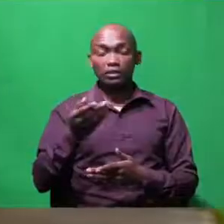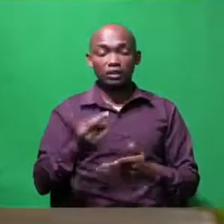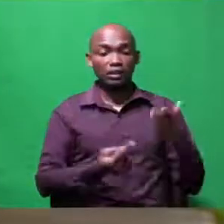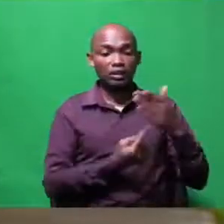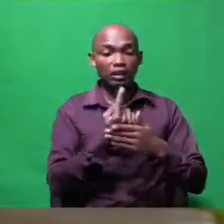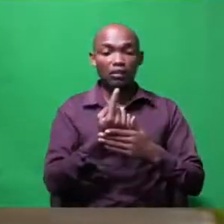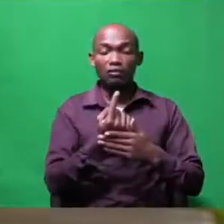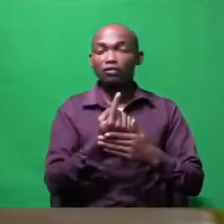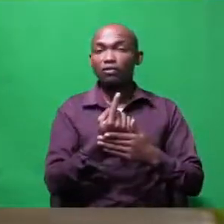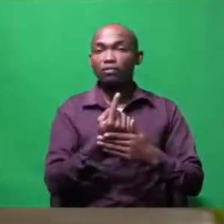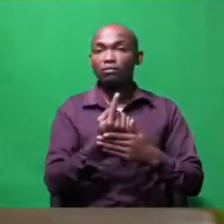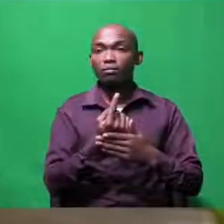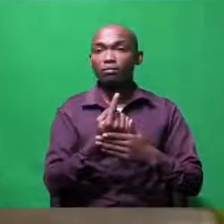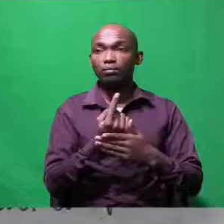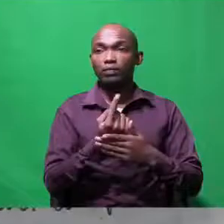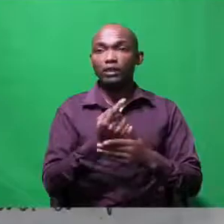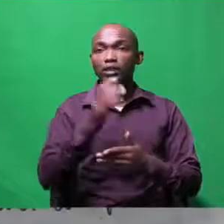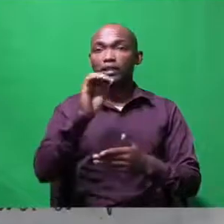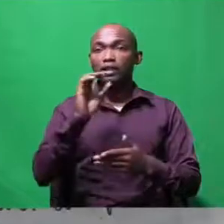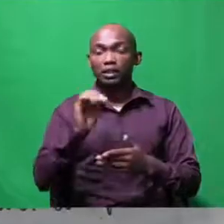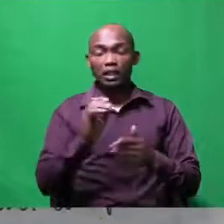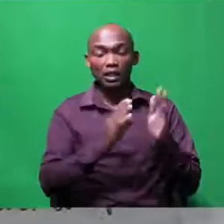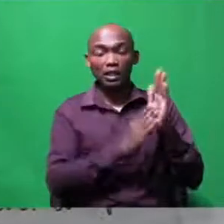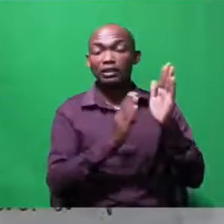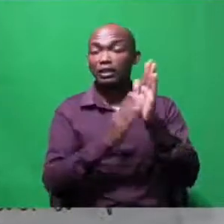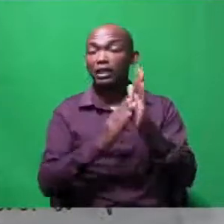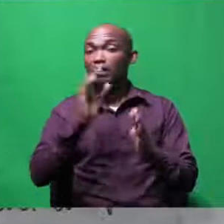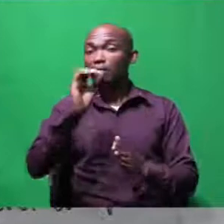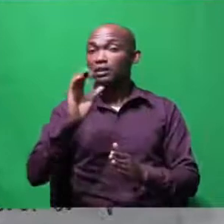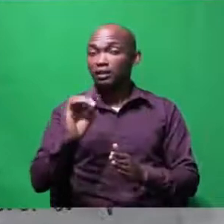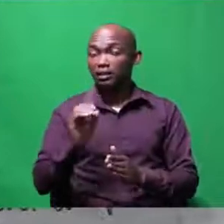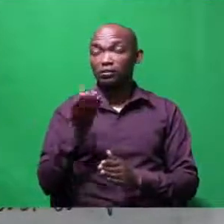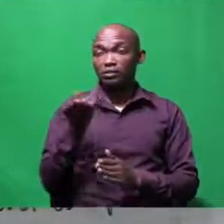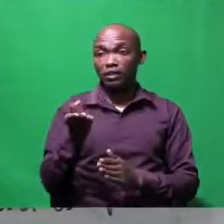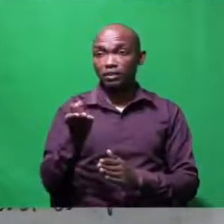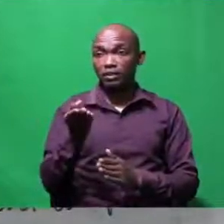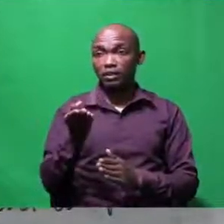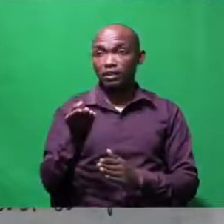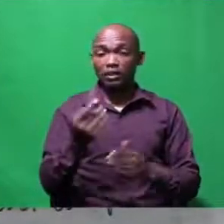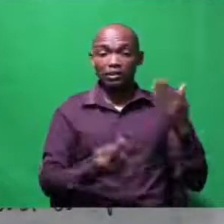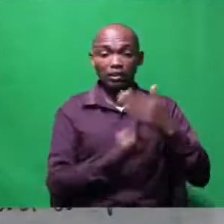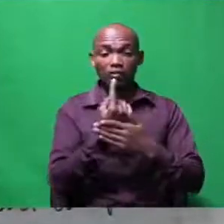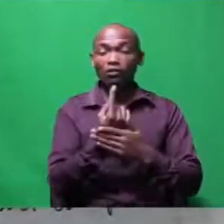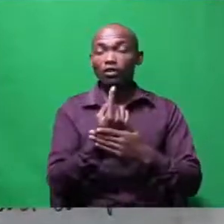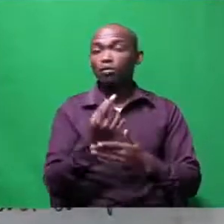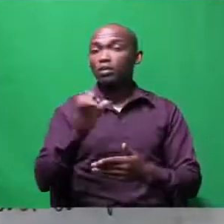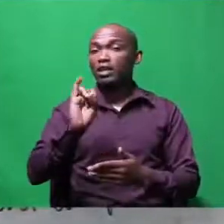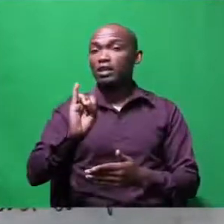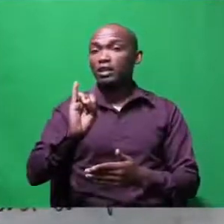other rocks, but this is 99% of the total rock available on the Earth. We can say come from the